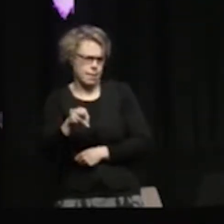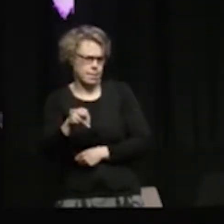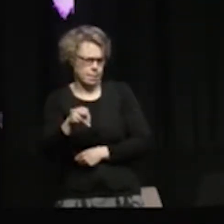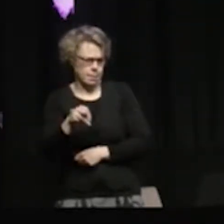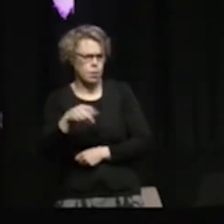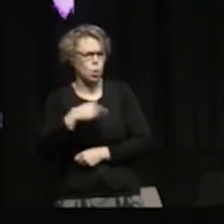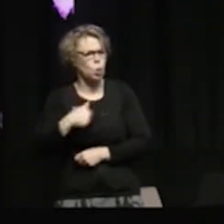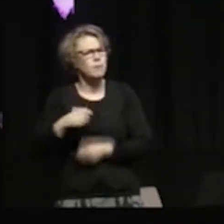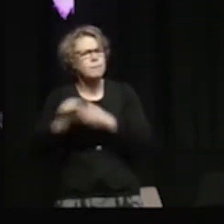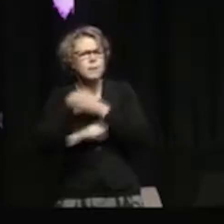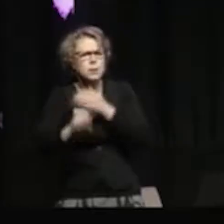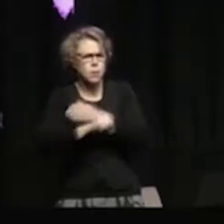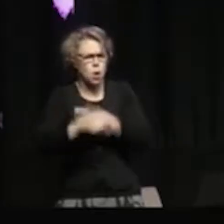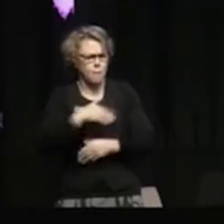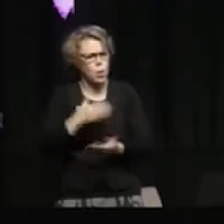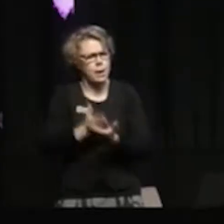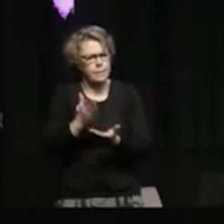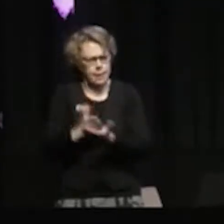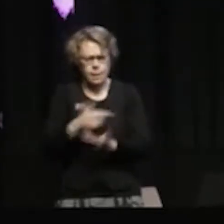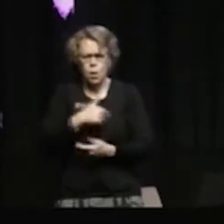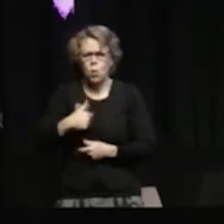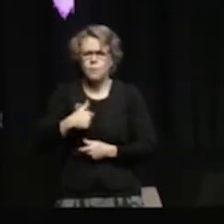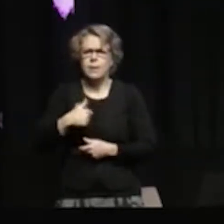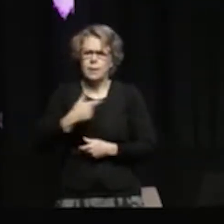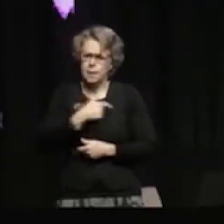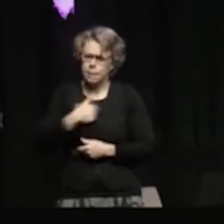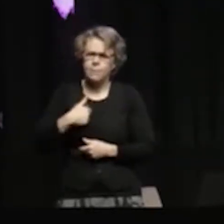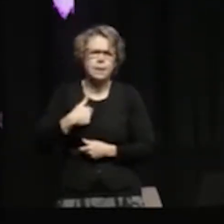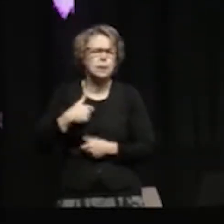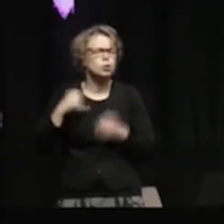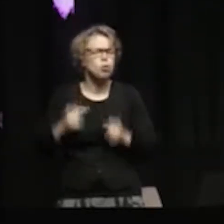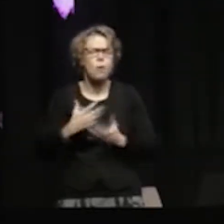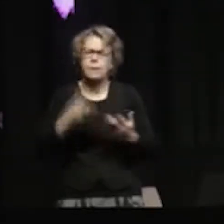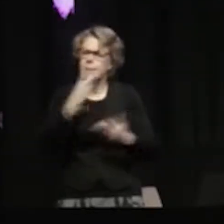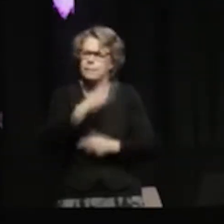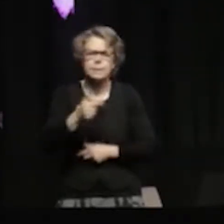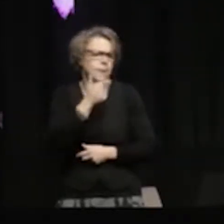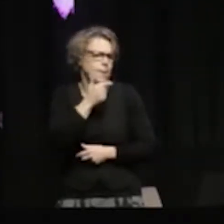them. And over these days, with our privilege, we will show no fear.